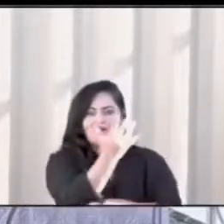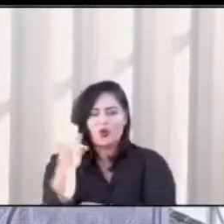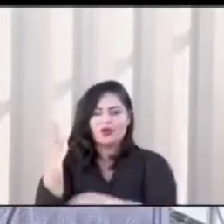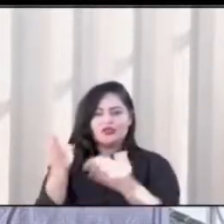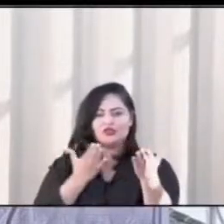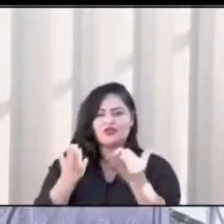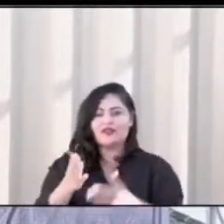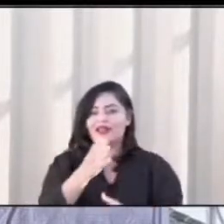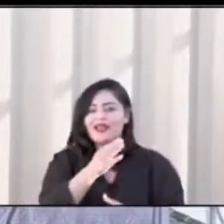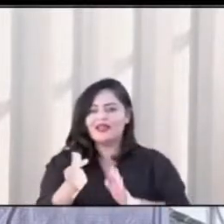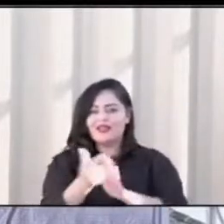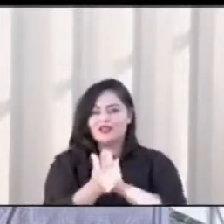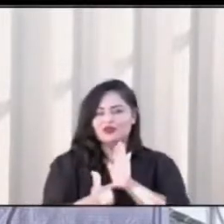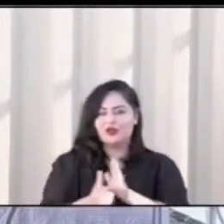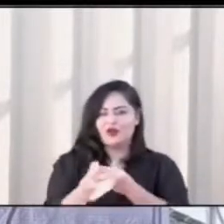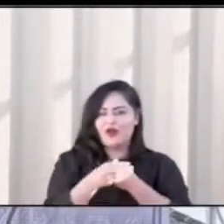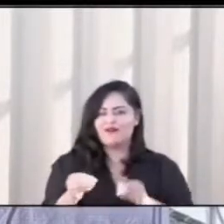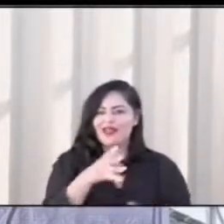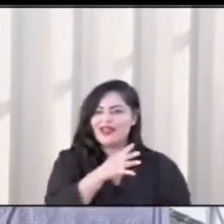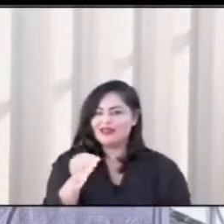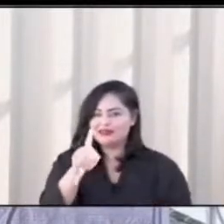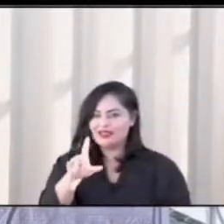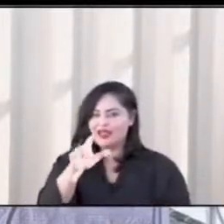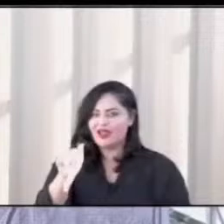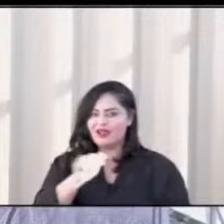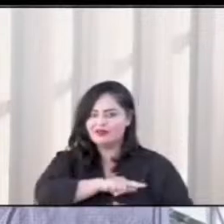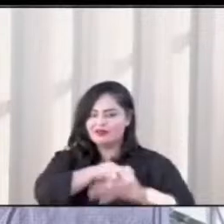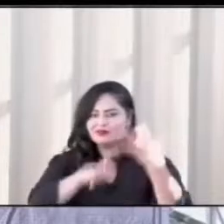Office, along with the District Attorney's Office.